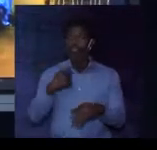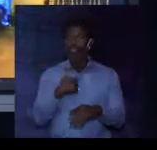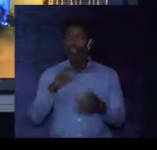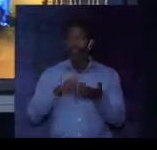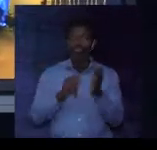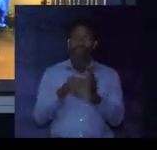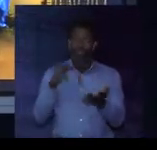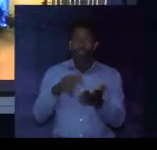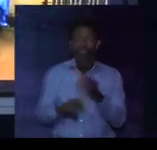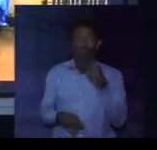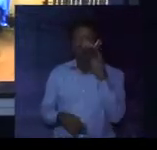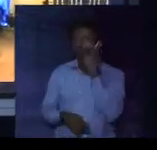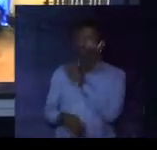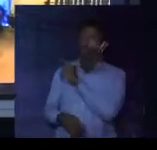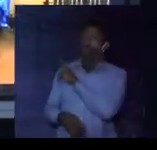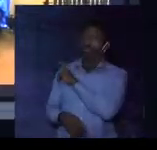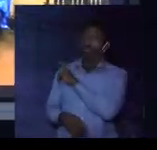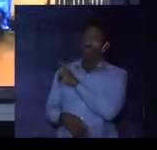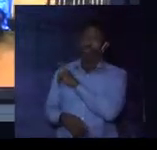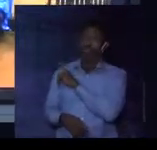we actually mean days.